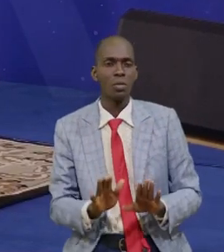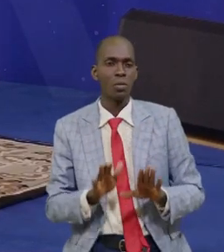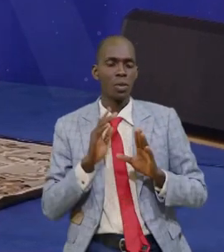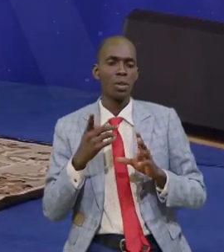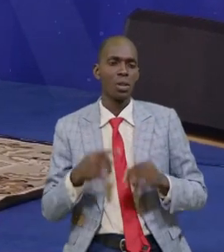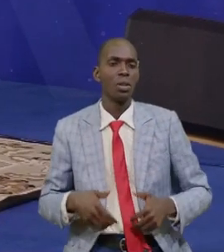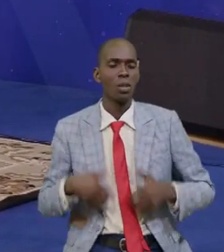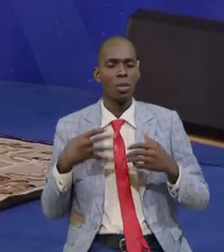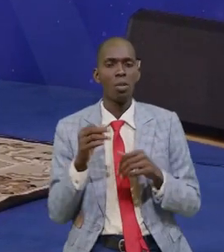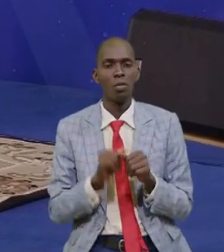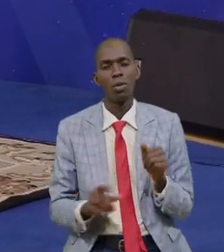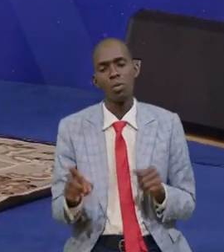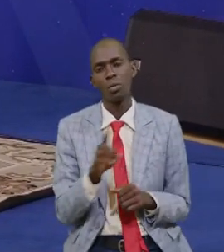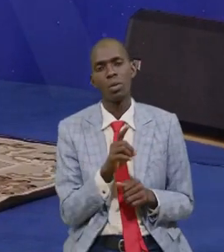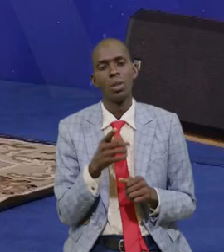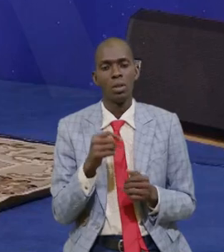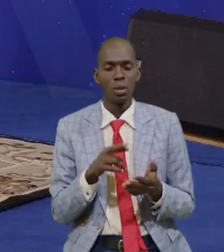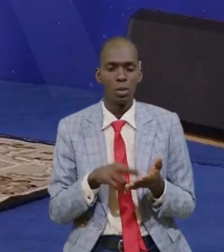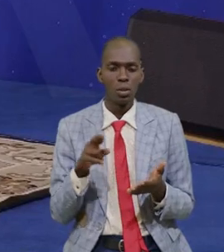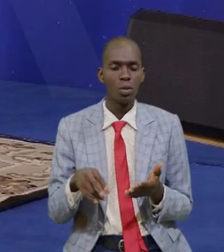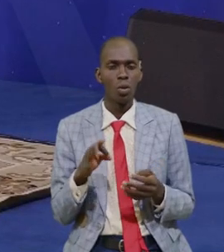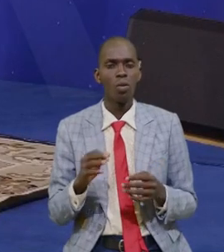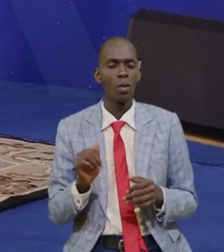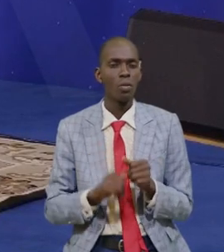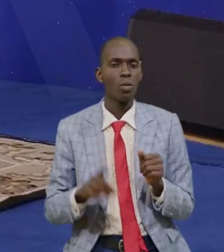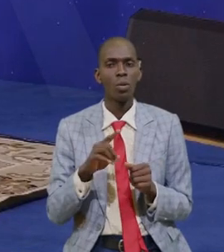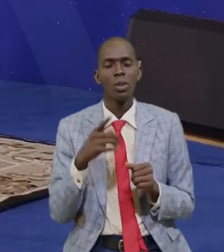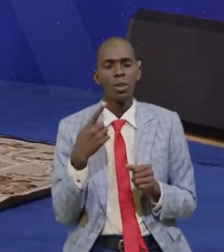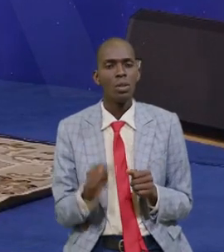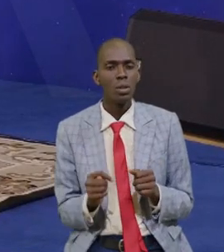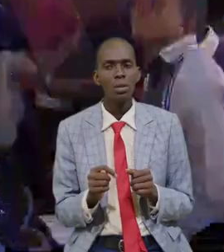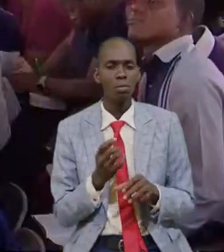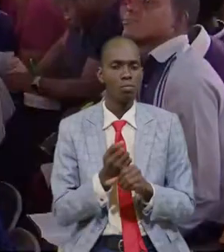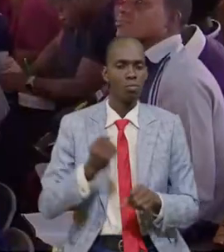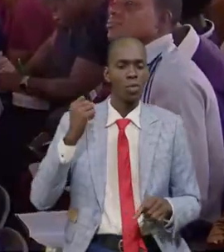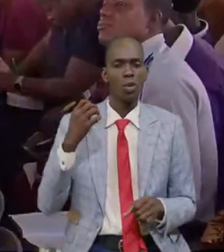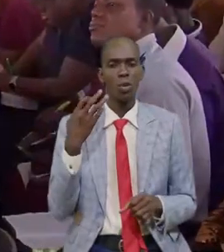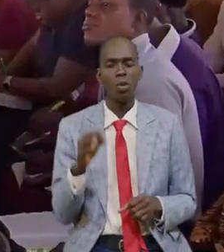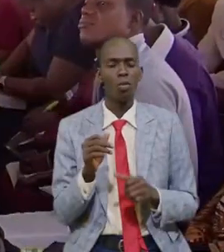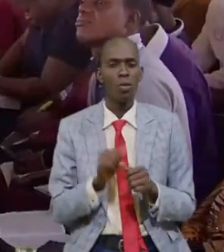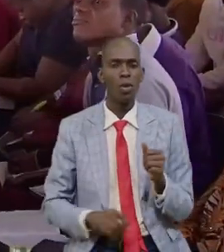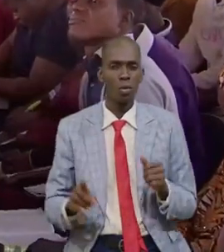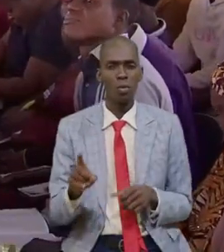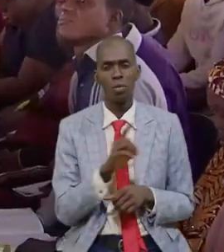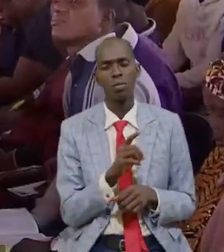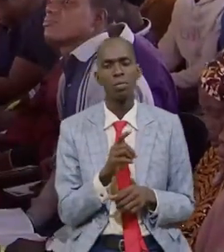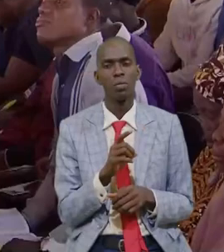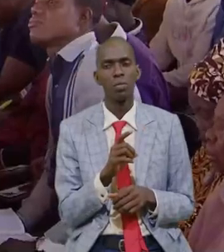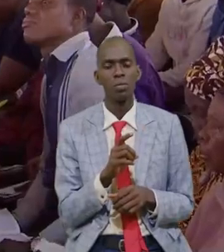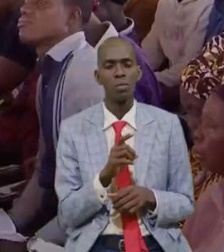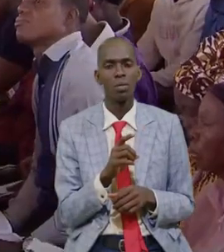anyone, the sword of anyone, the spear of anyone, the armor bearer of anyone. We're